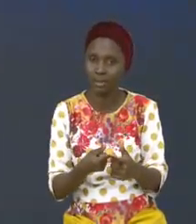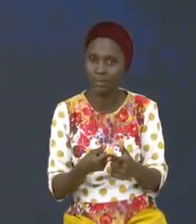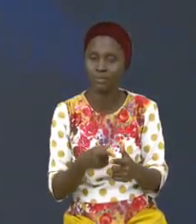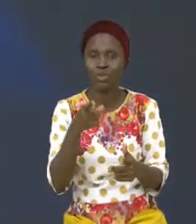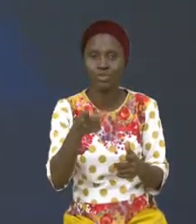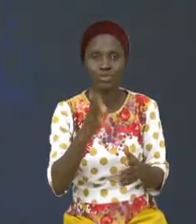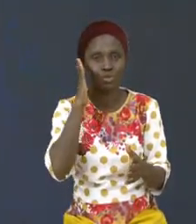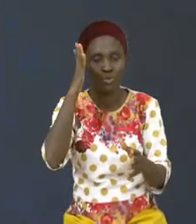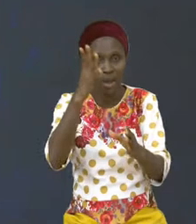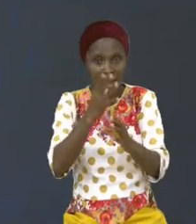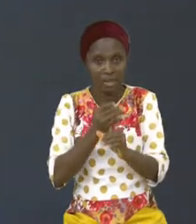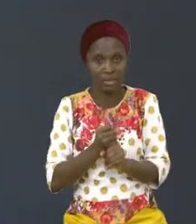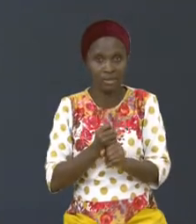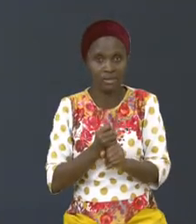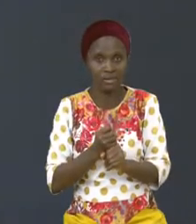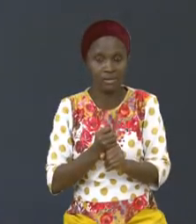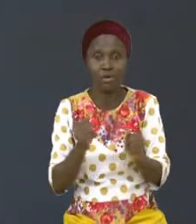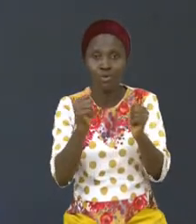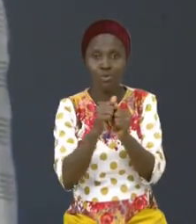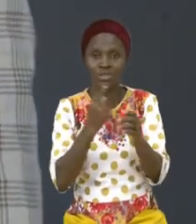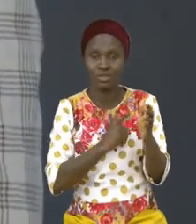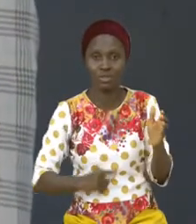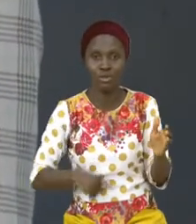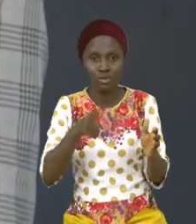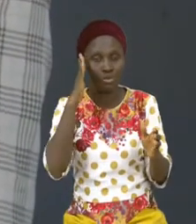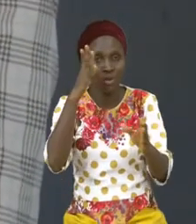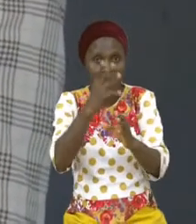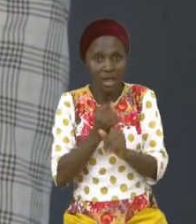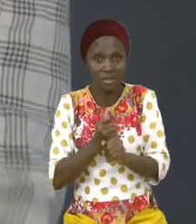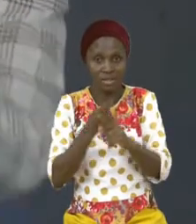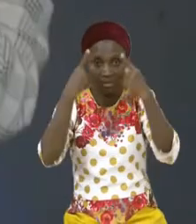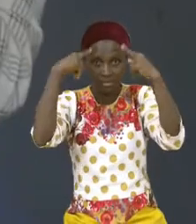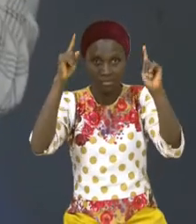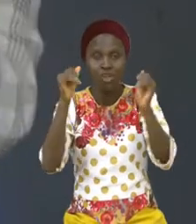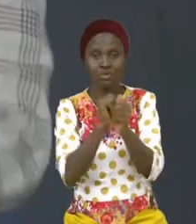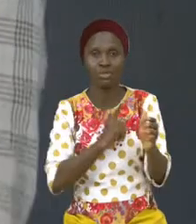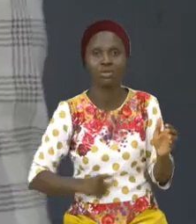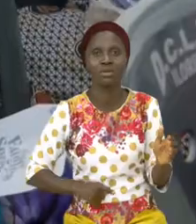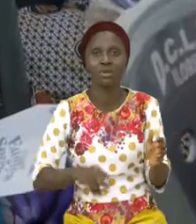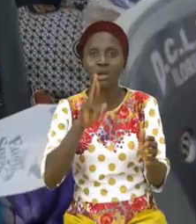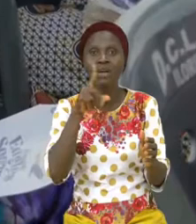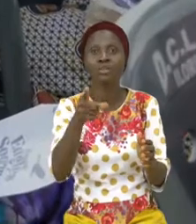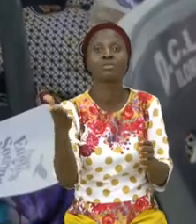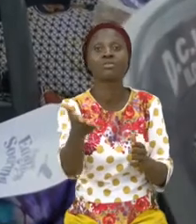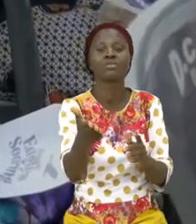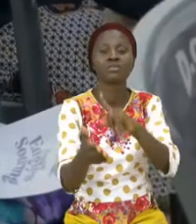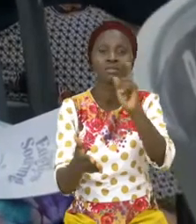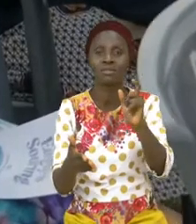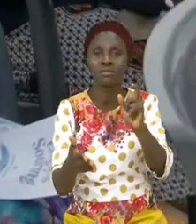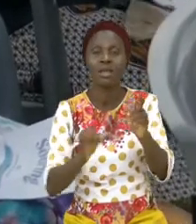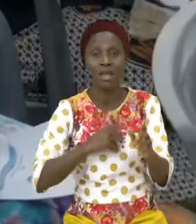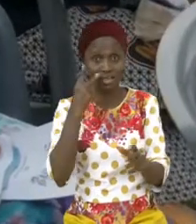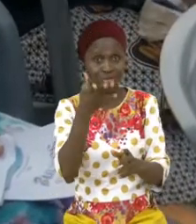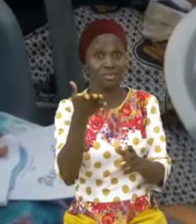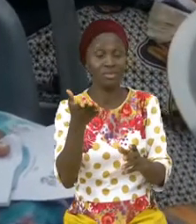will achieve what the lord us are they still an arch i'll see you there you will achieve